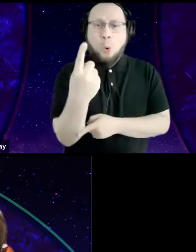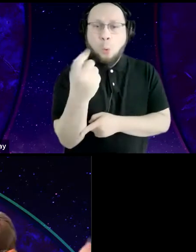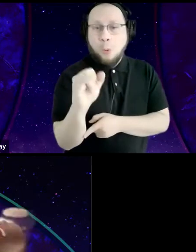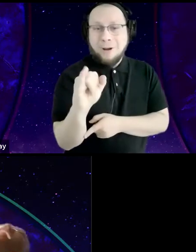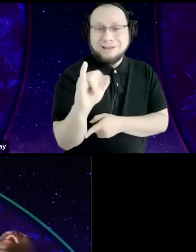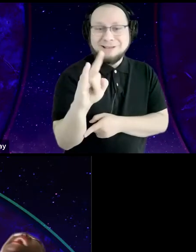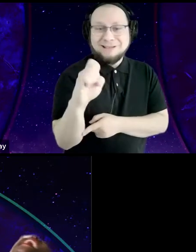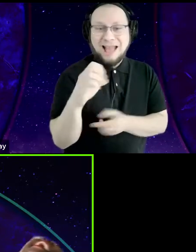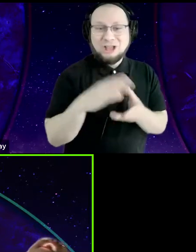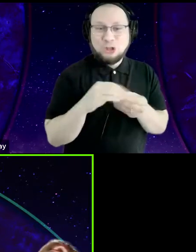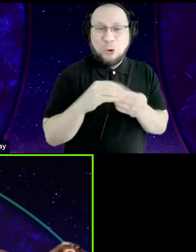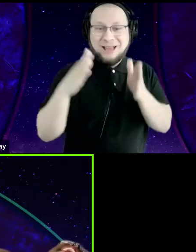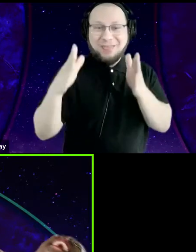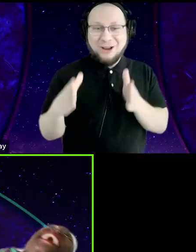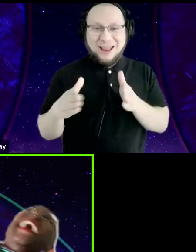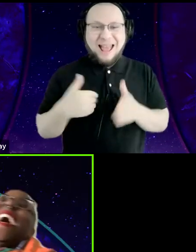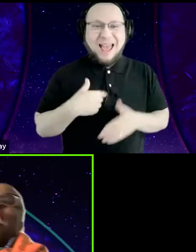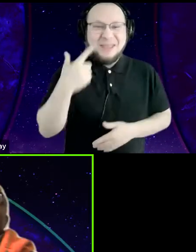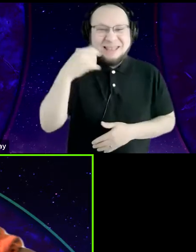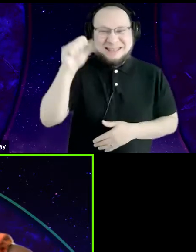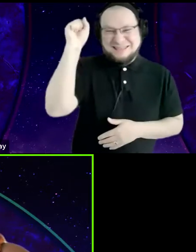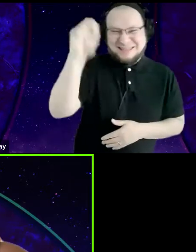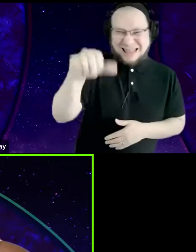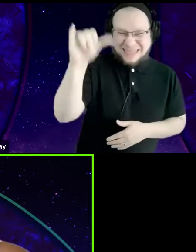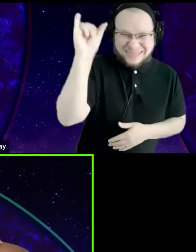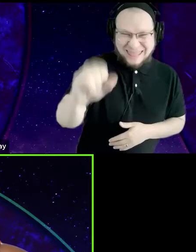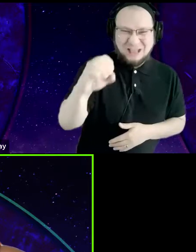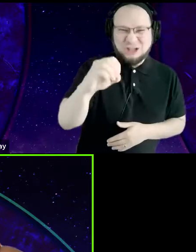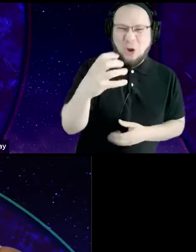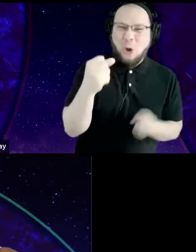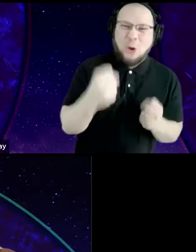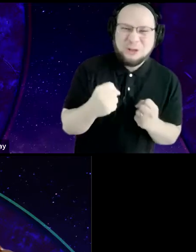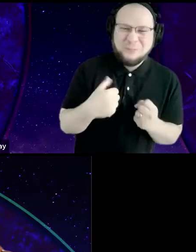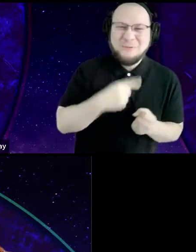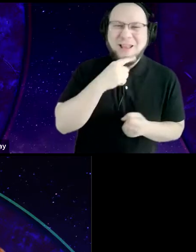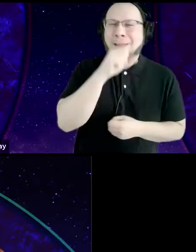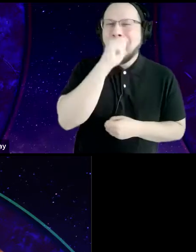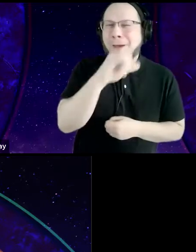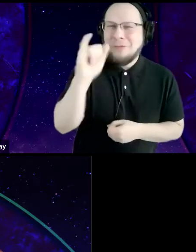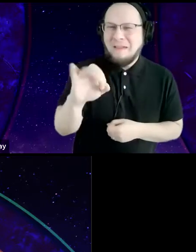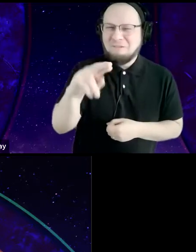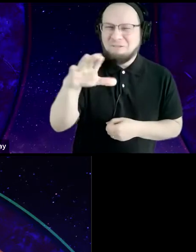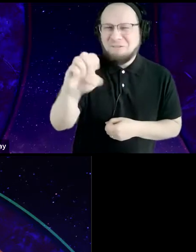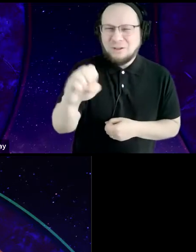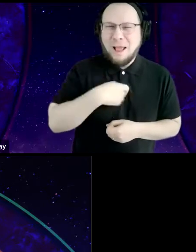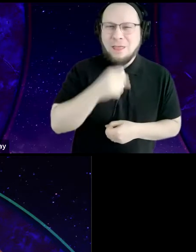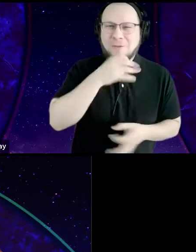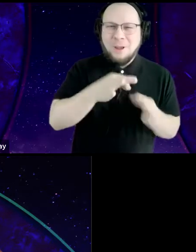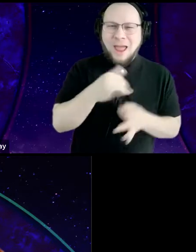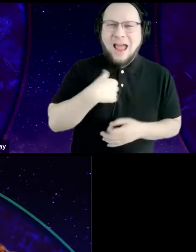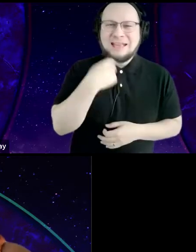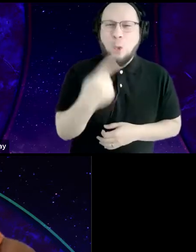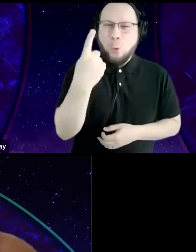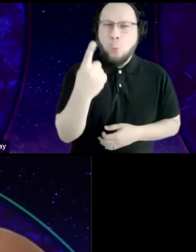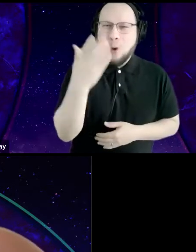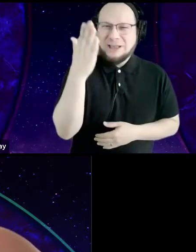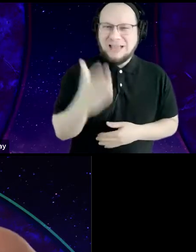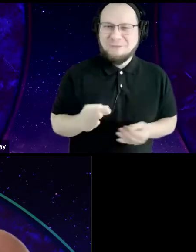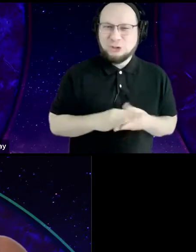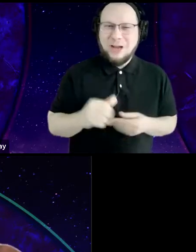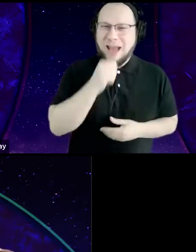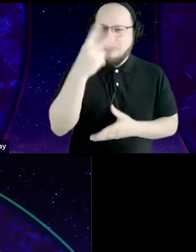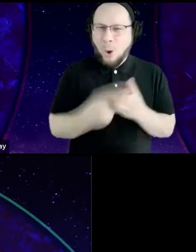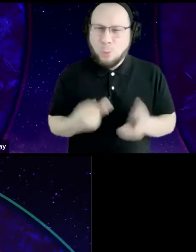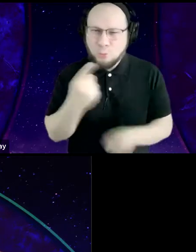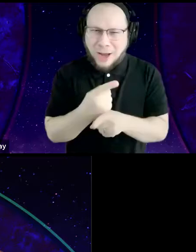storyteller. And I was like, that's so funny and so fierce. I love describing myself as a one-sided storyteller. Cause